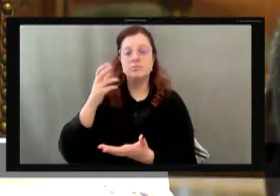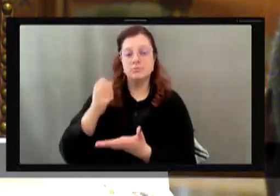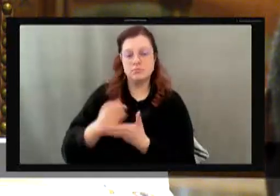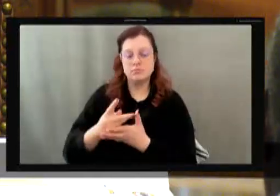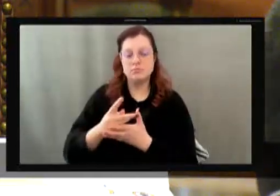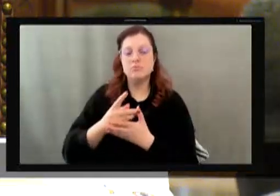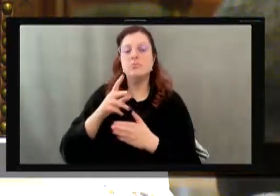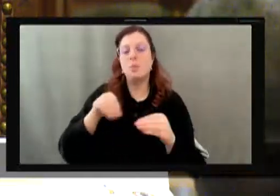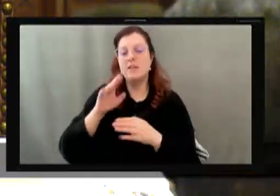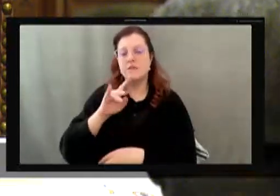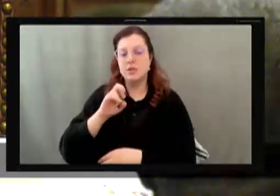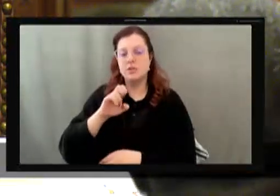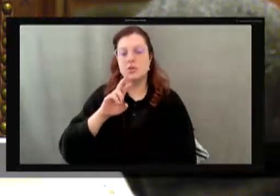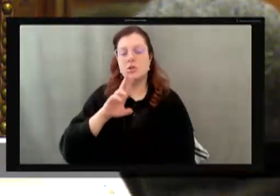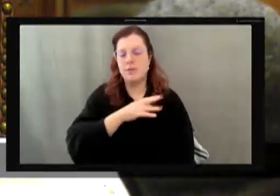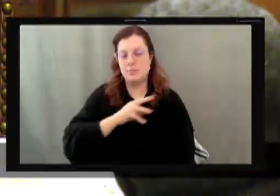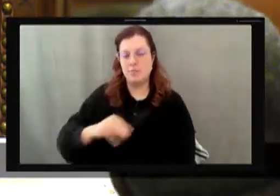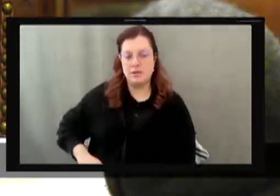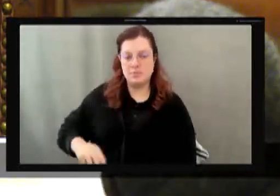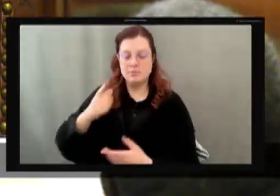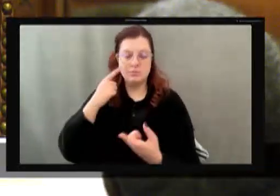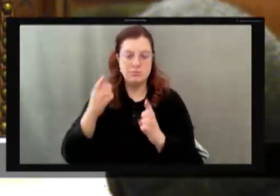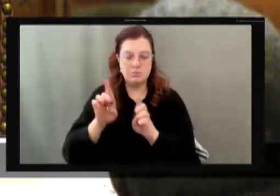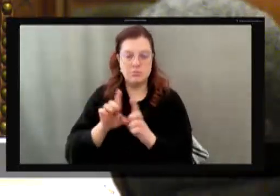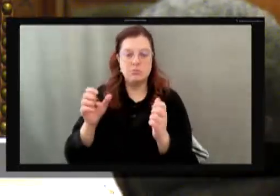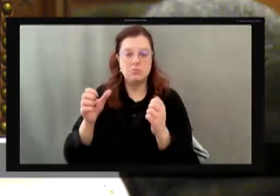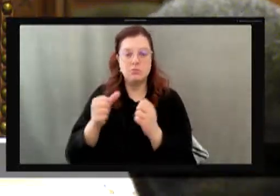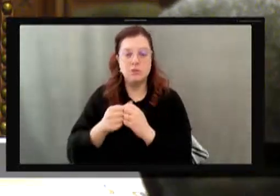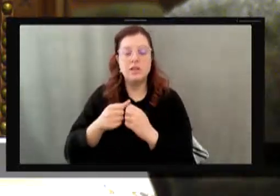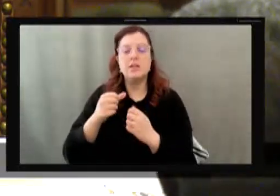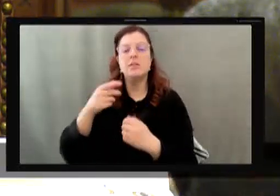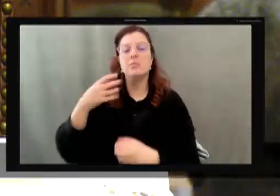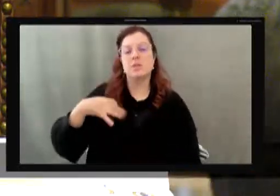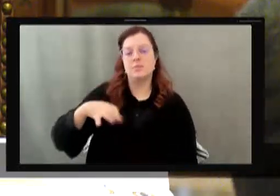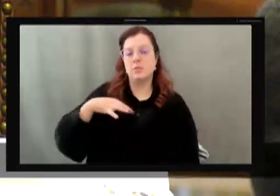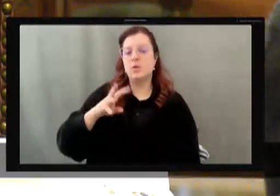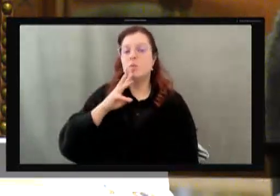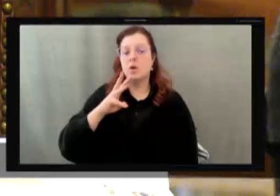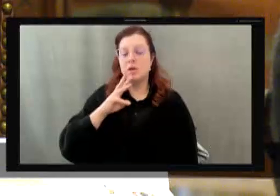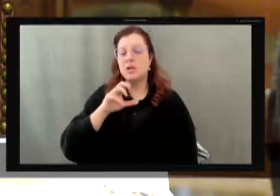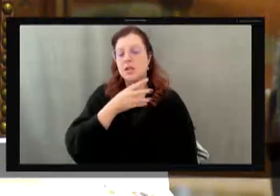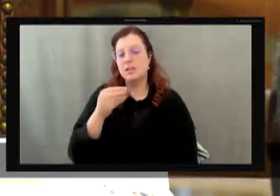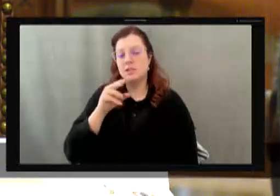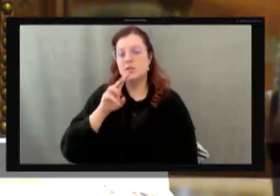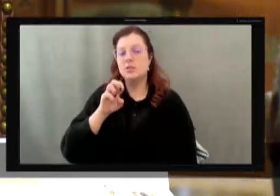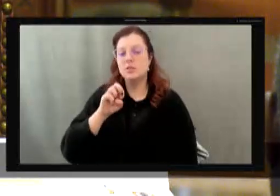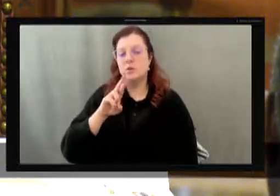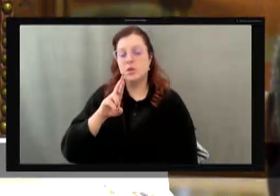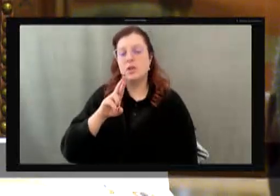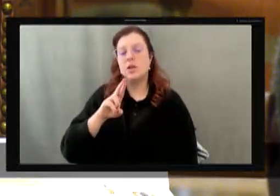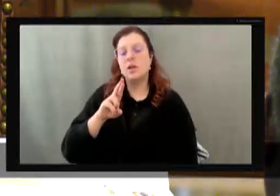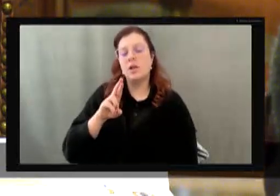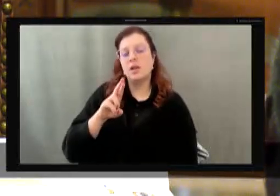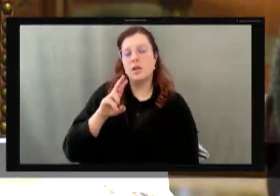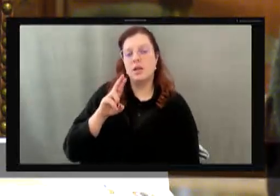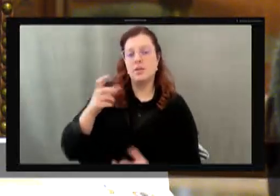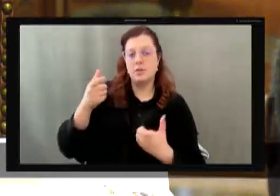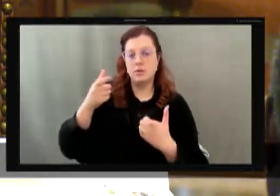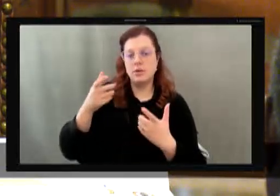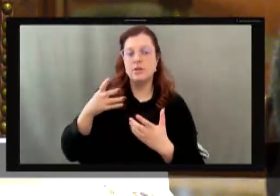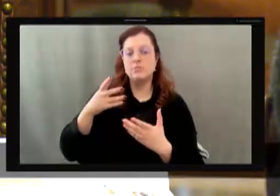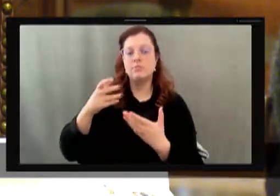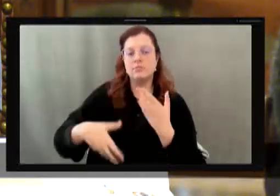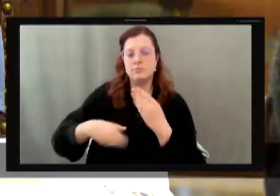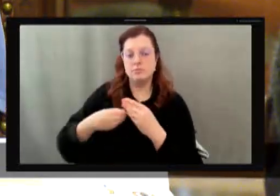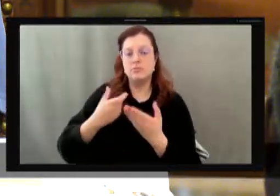City of Pittsburgh to enter into an agreement or agreements with the Pittsburgh Water and Sewer Authority to reimburse expenses of PWSA